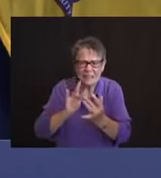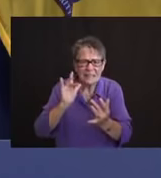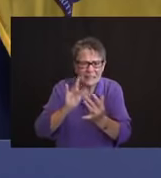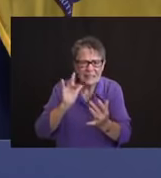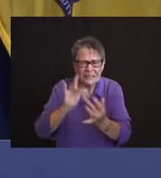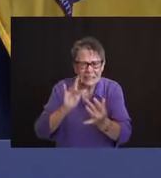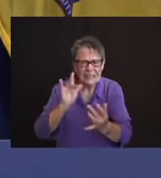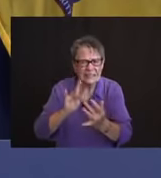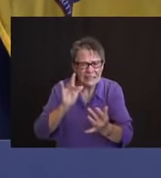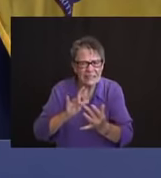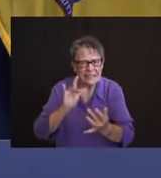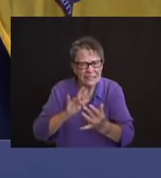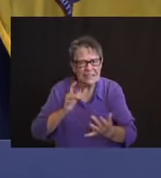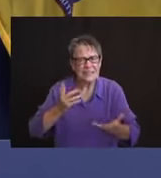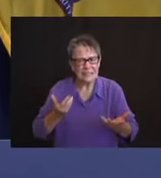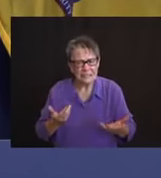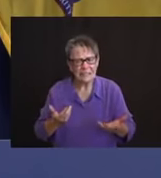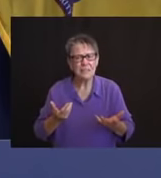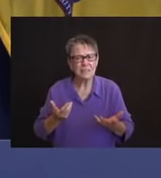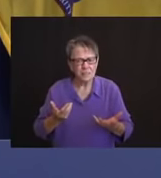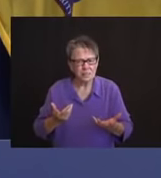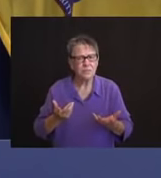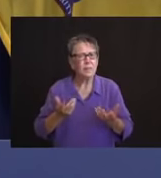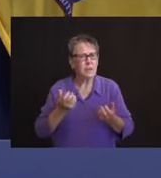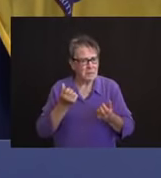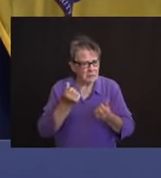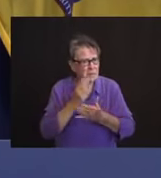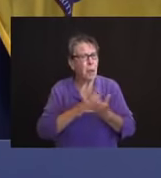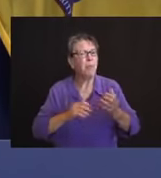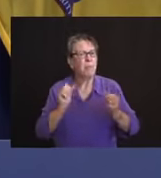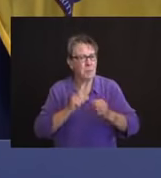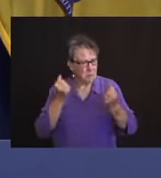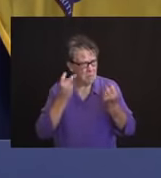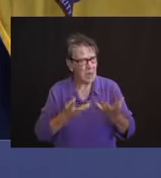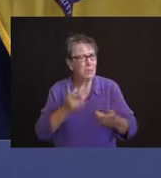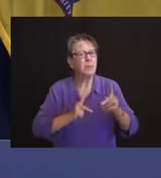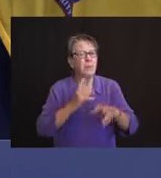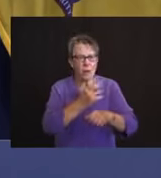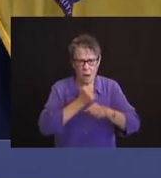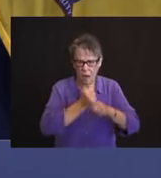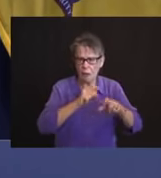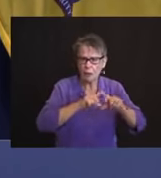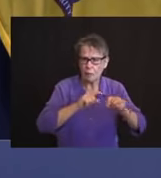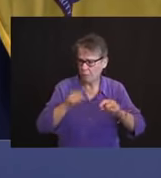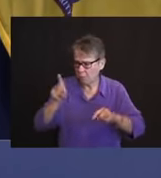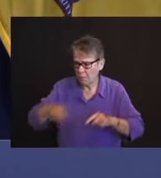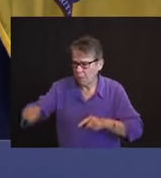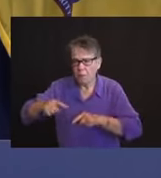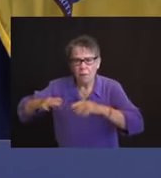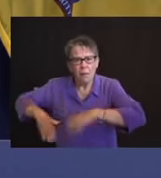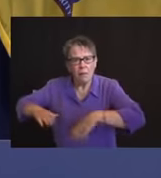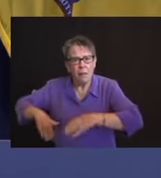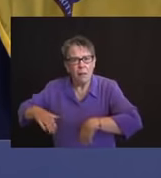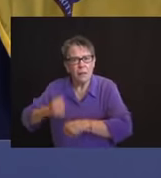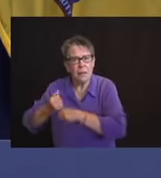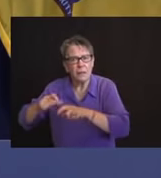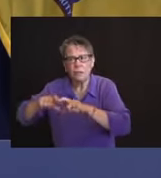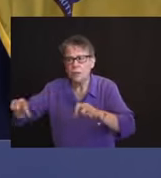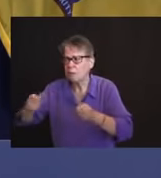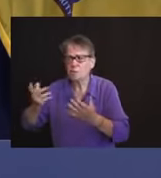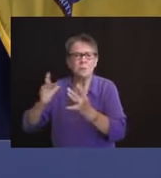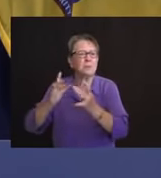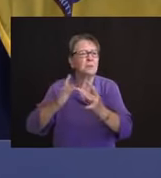and not everyone has gotten there yet. And we have complete respect for them, understand their impatience, in some cases